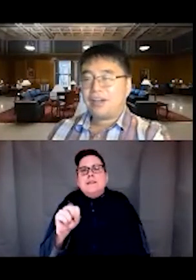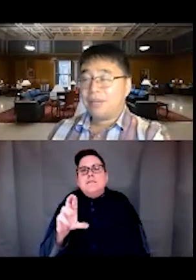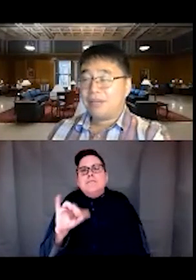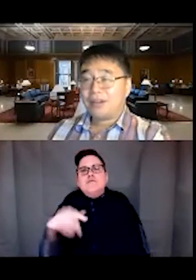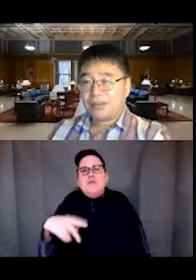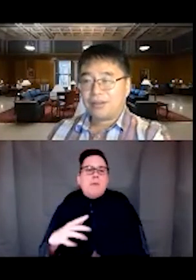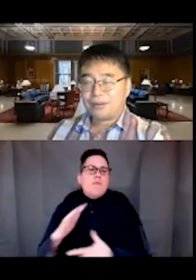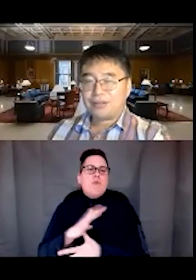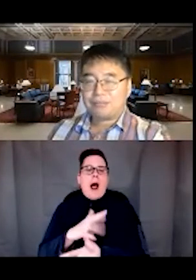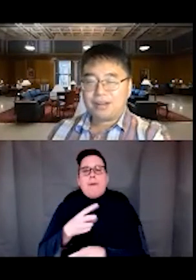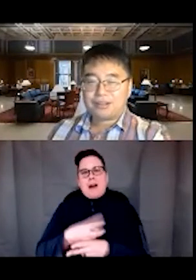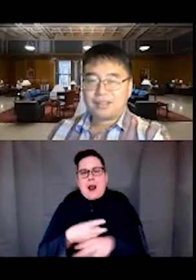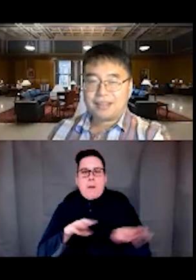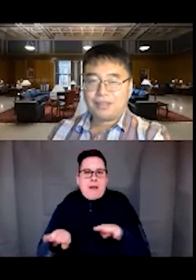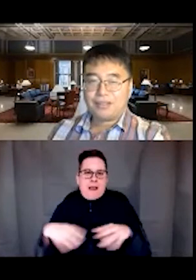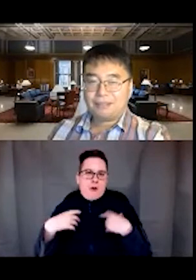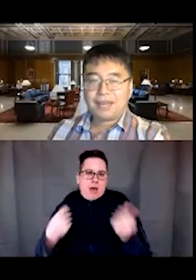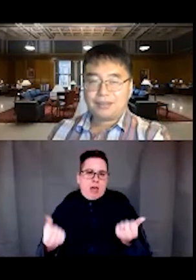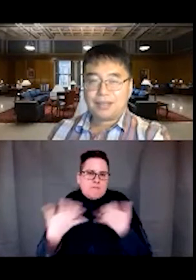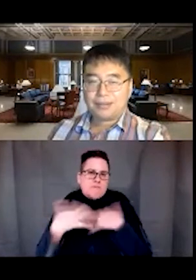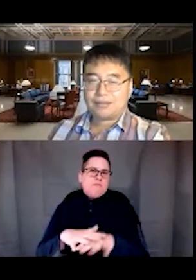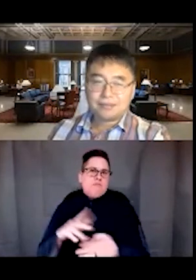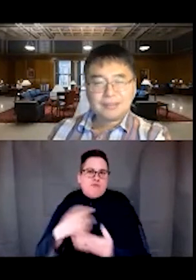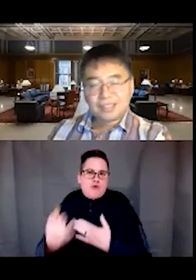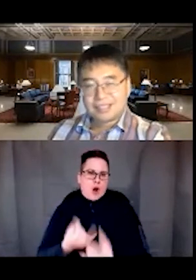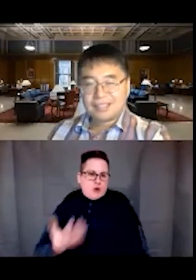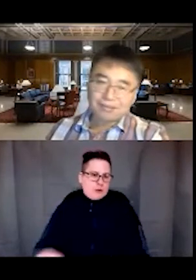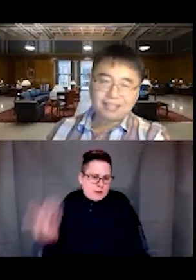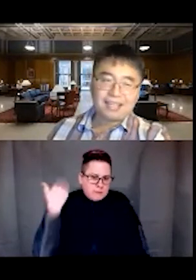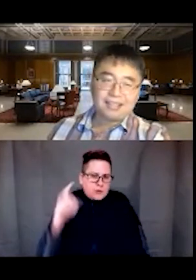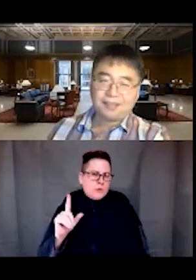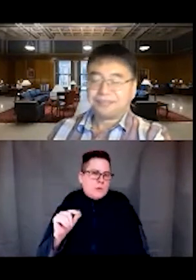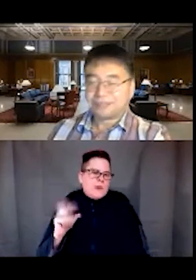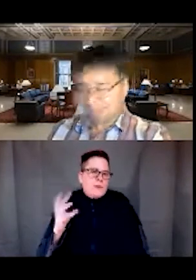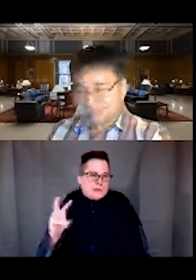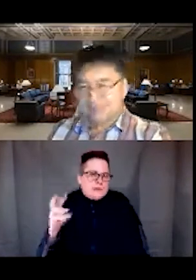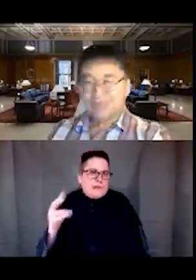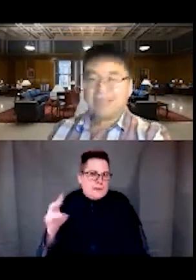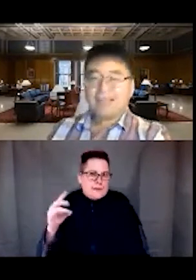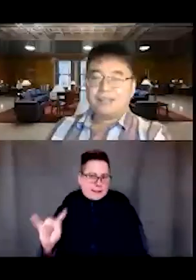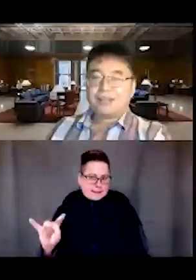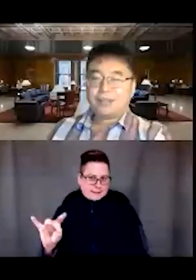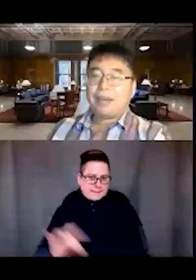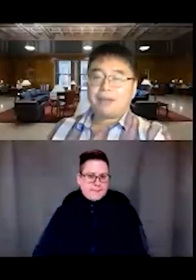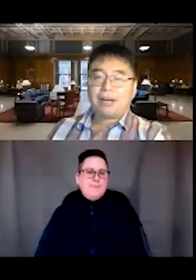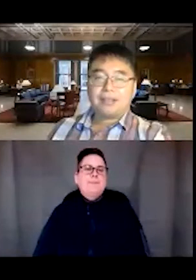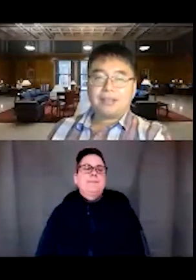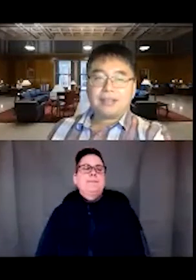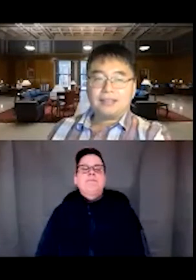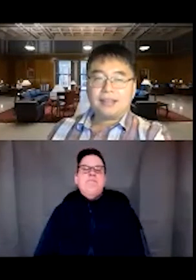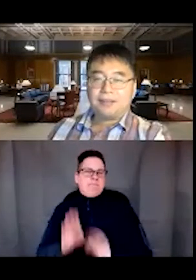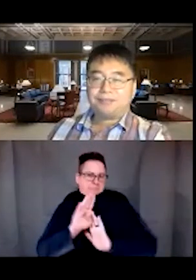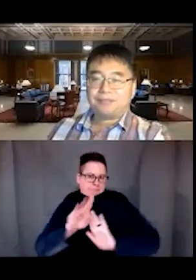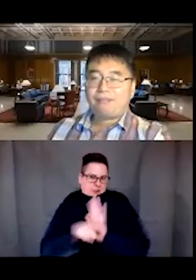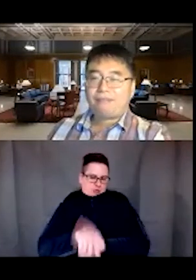primary care behavioral health integration project that we did back in 2016, 17, and 18. So the background is